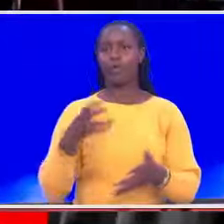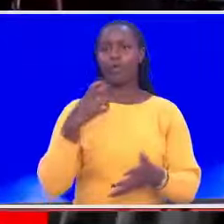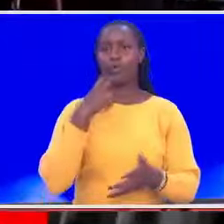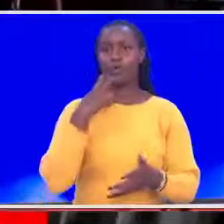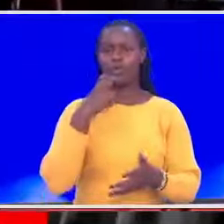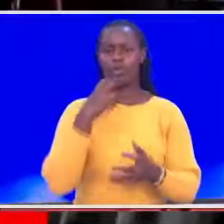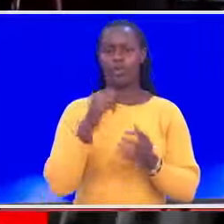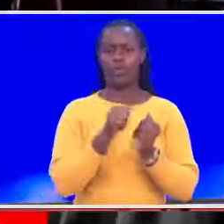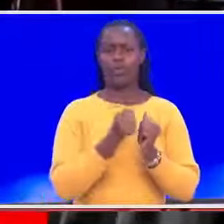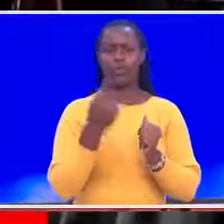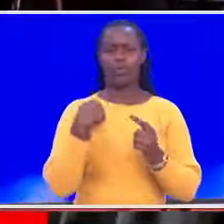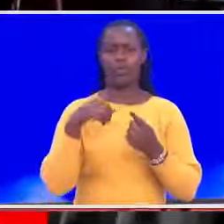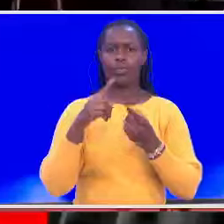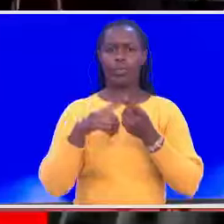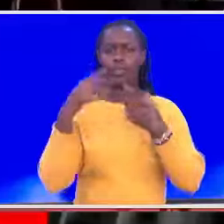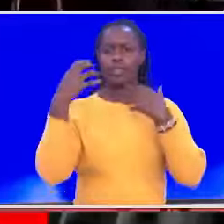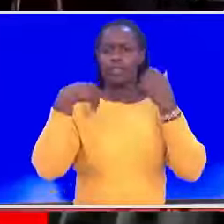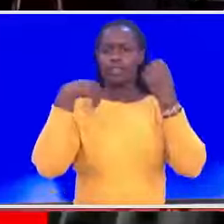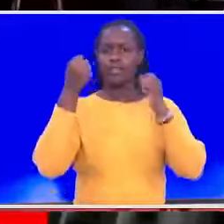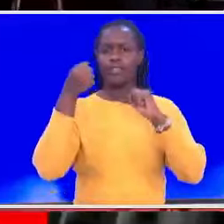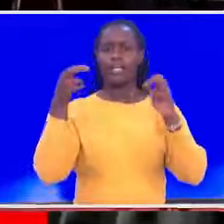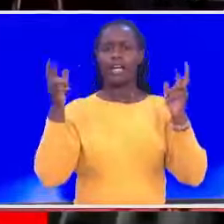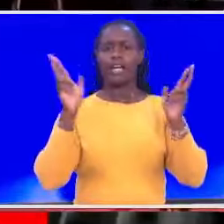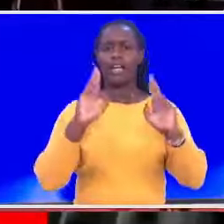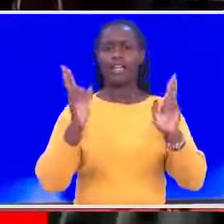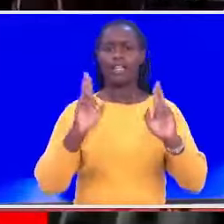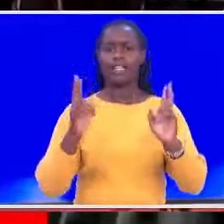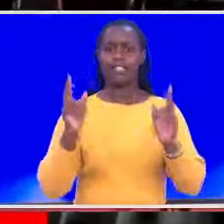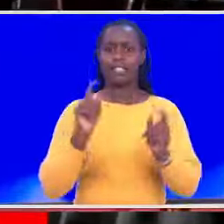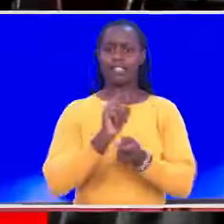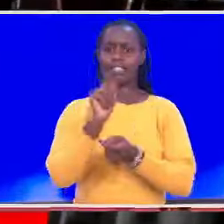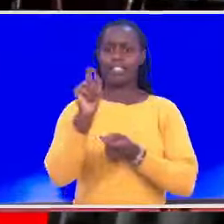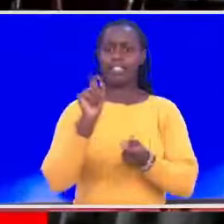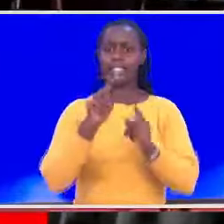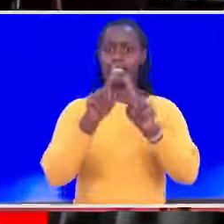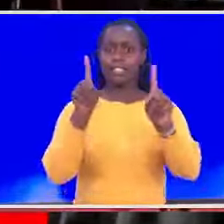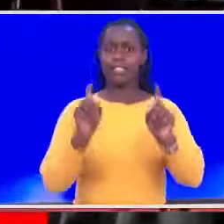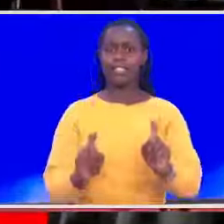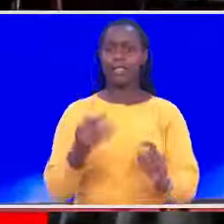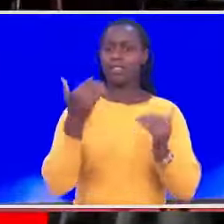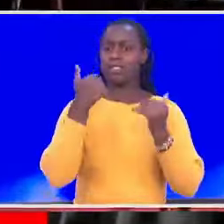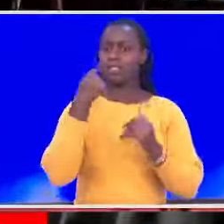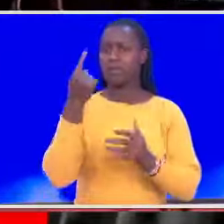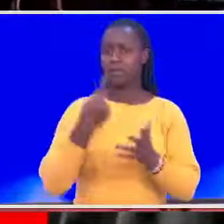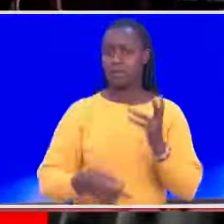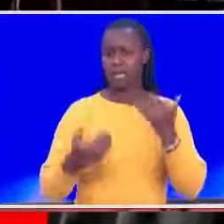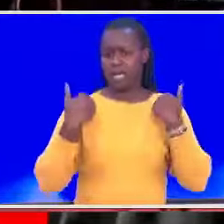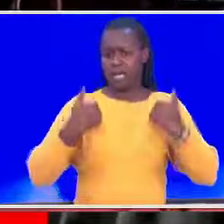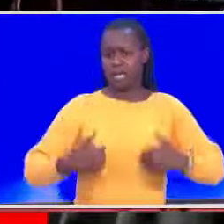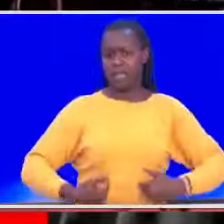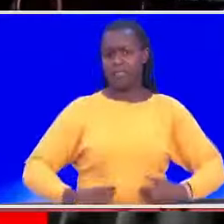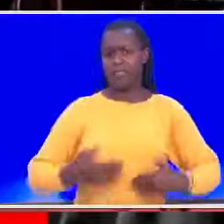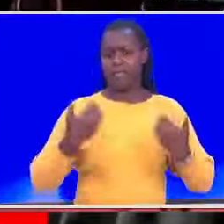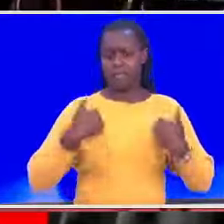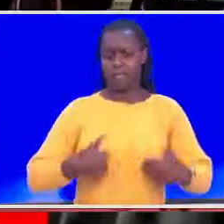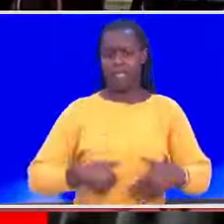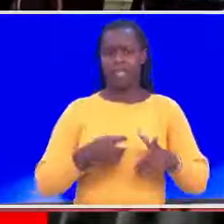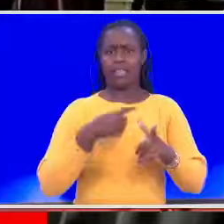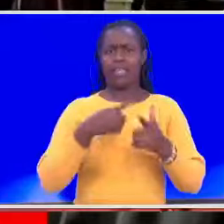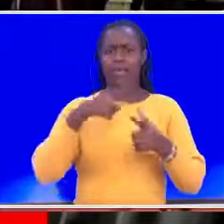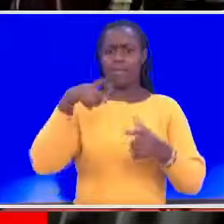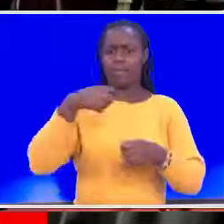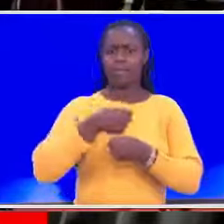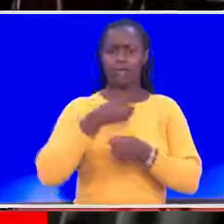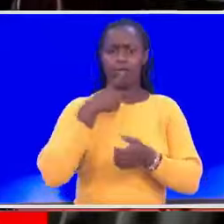Forces physical readiness test. He said, if I'm the general, I have to show that this test is